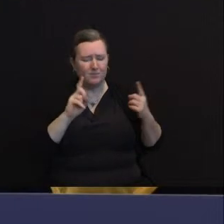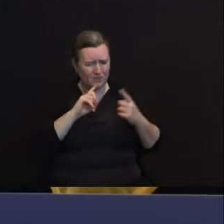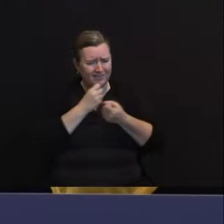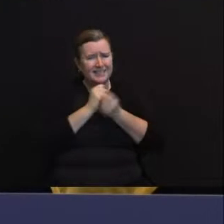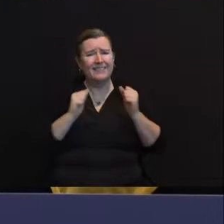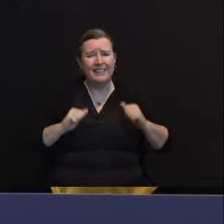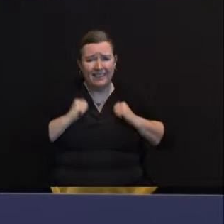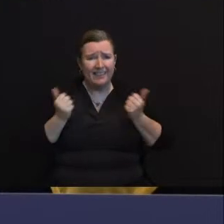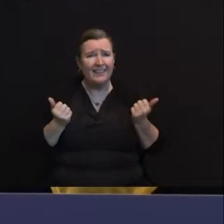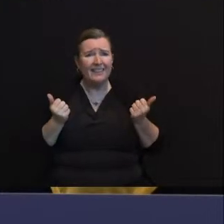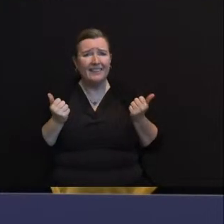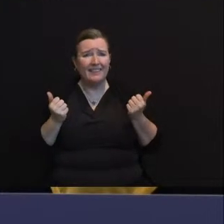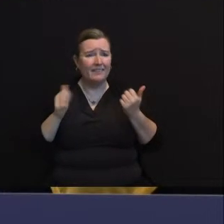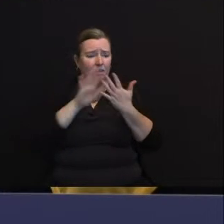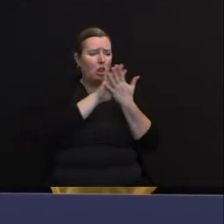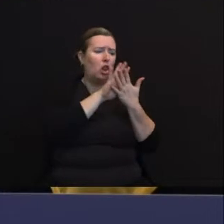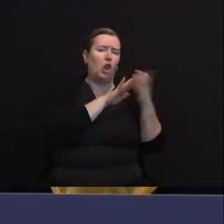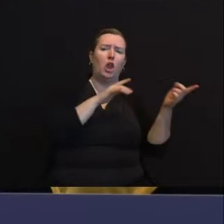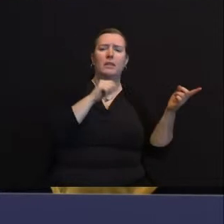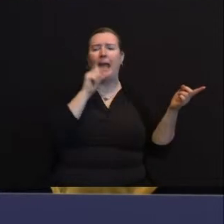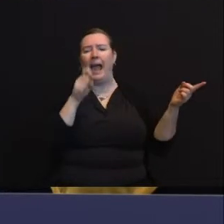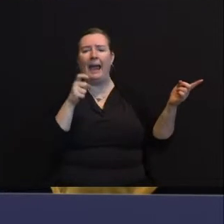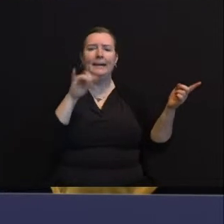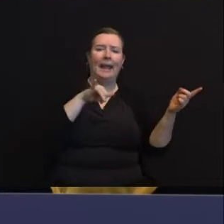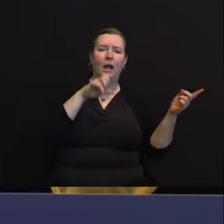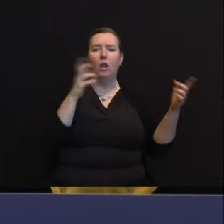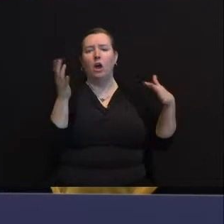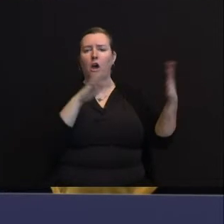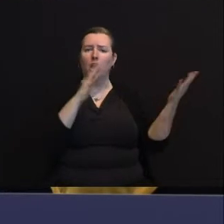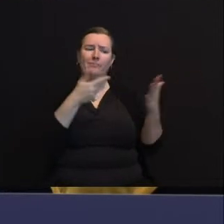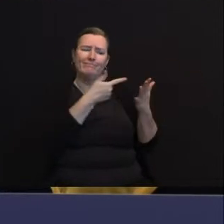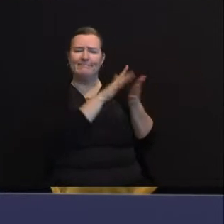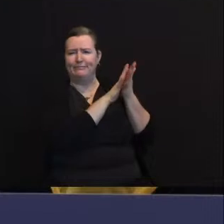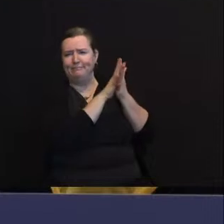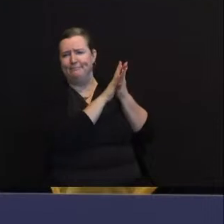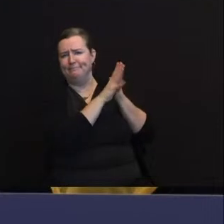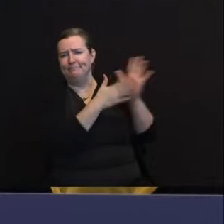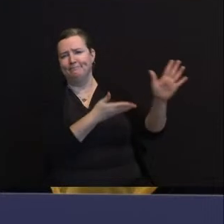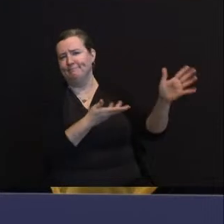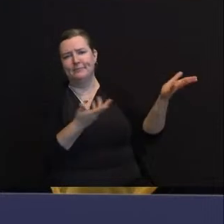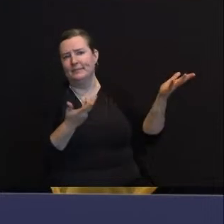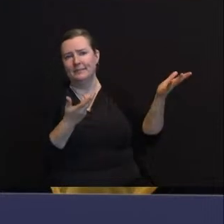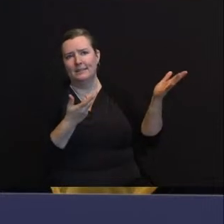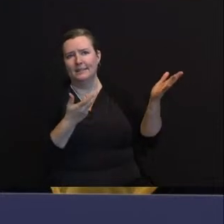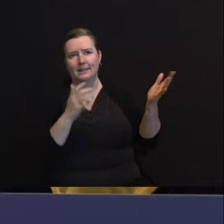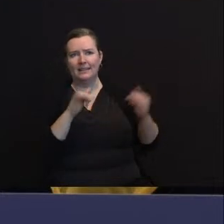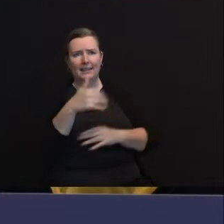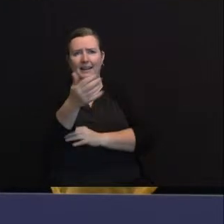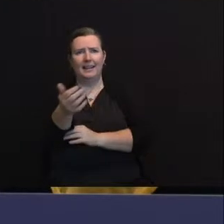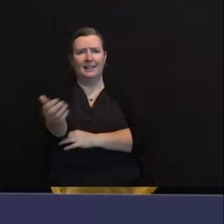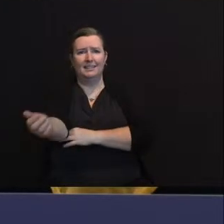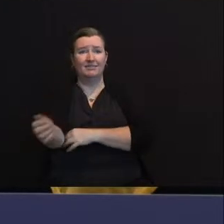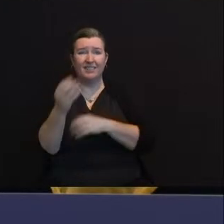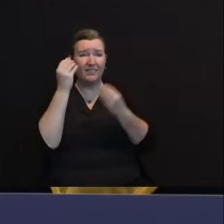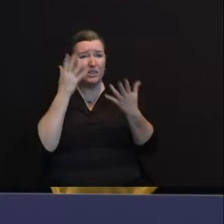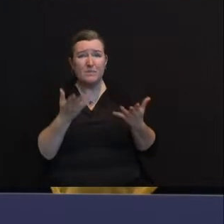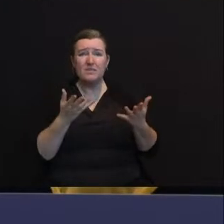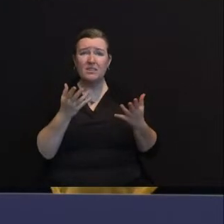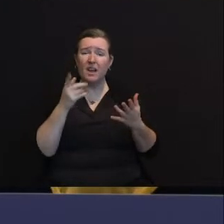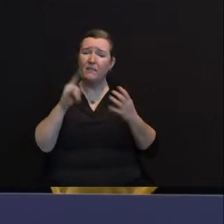it, is assuming it's reliable and it's verifiable, that data is made public and